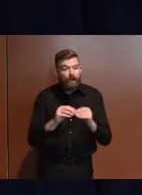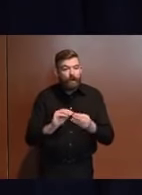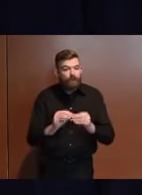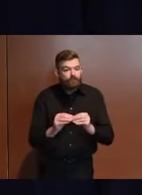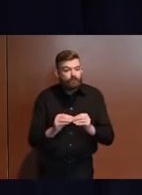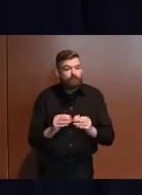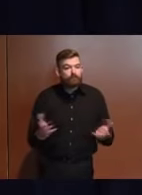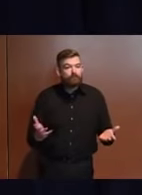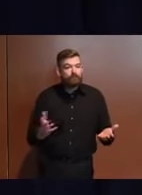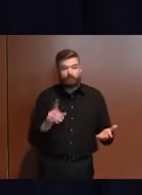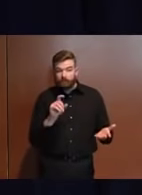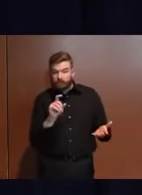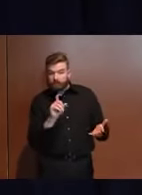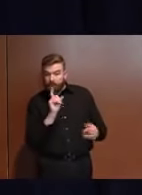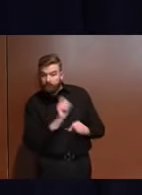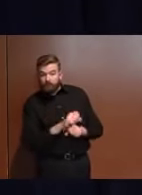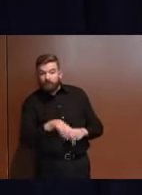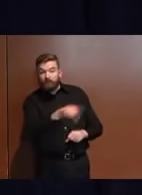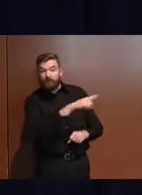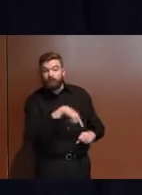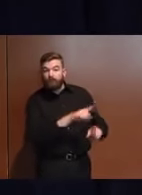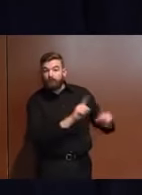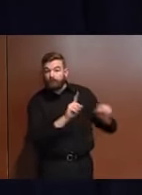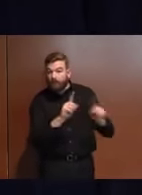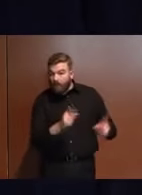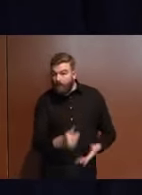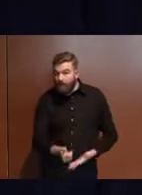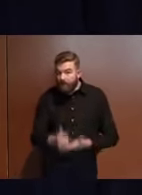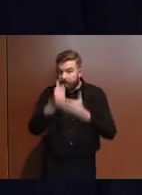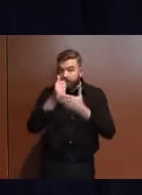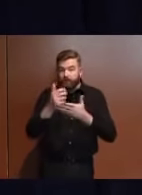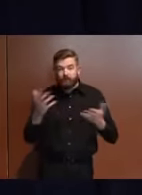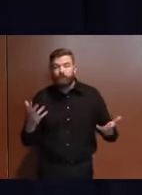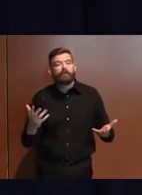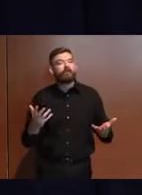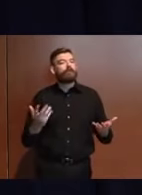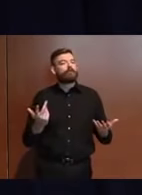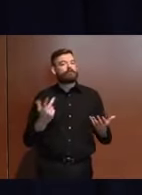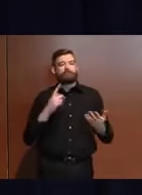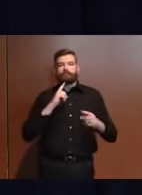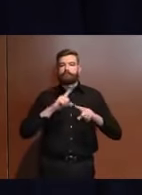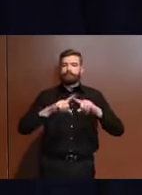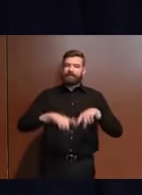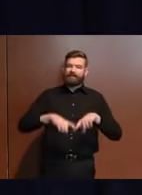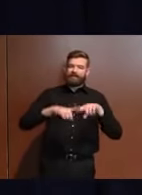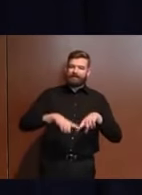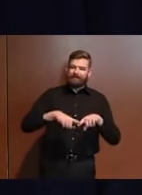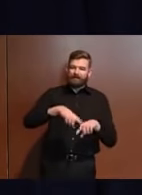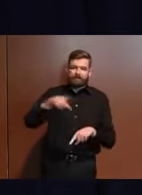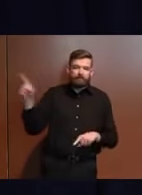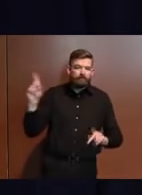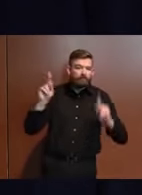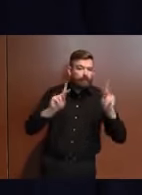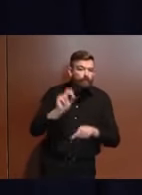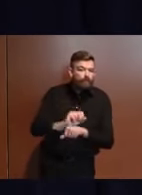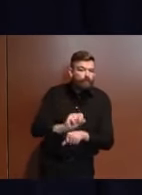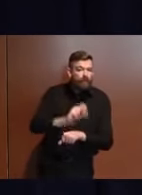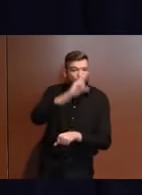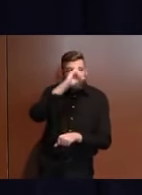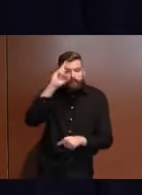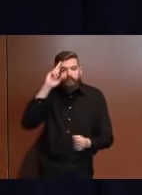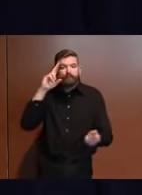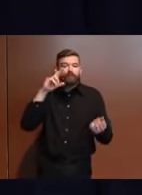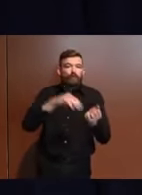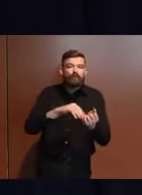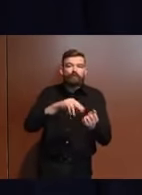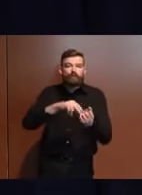Right now, we are really relying on those at the bedside to help us understand the needs of the patients. At